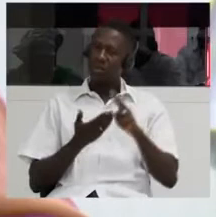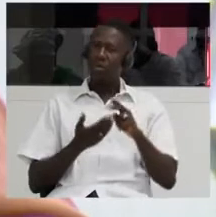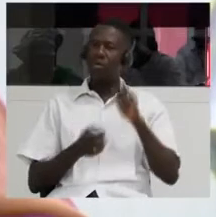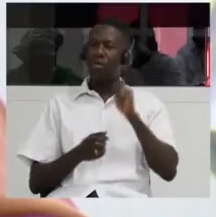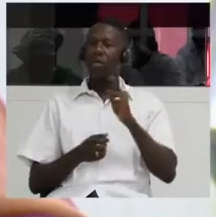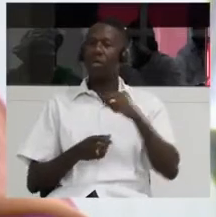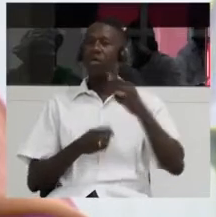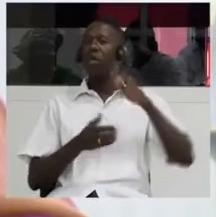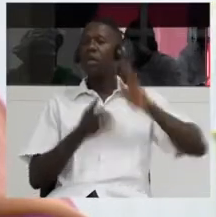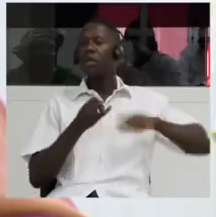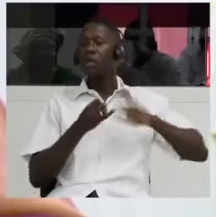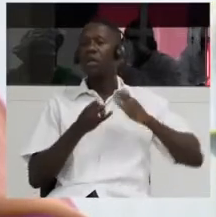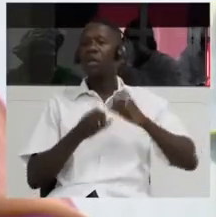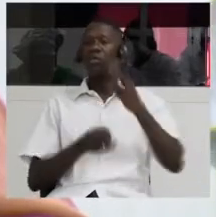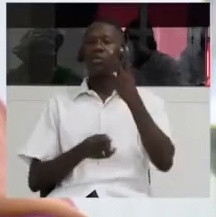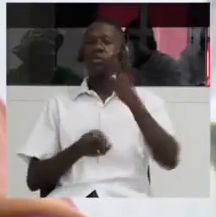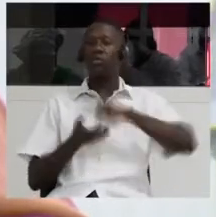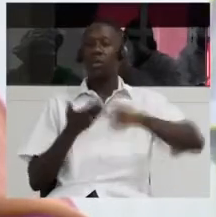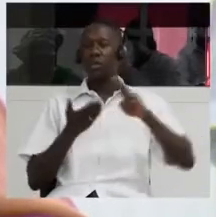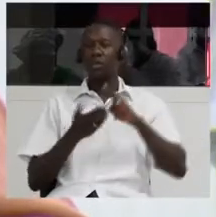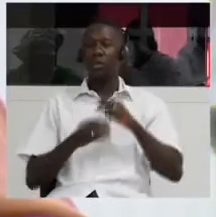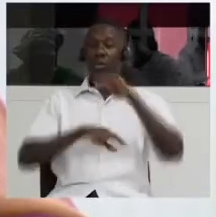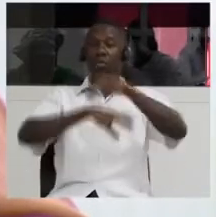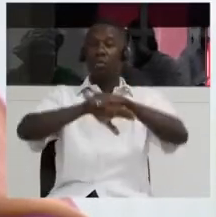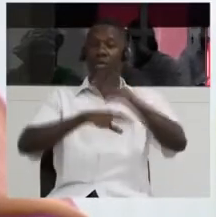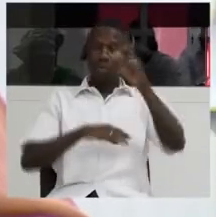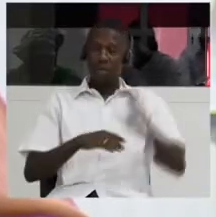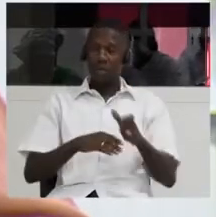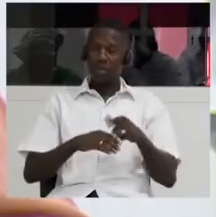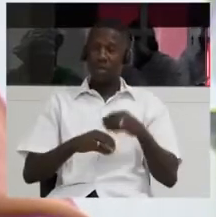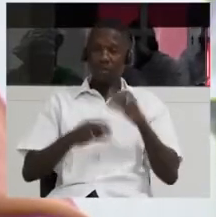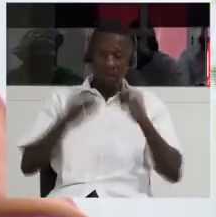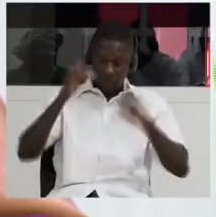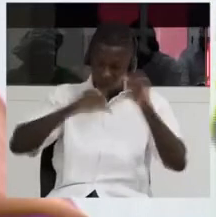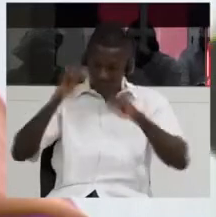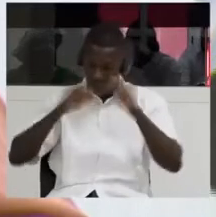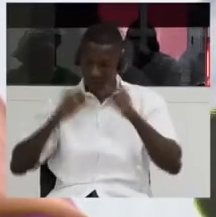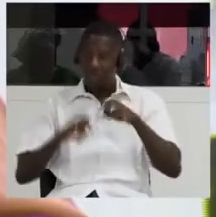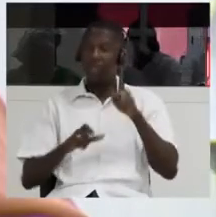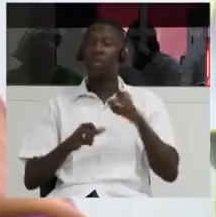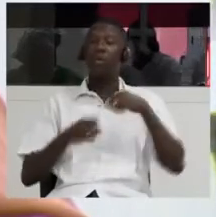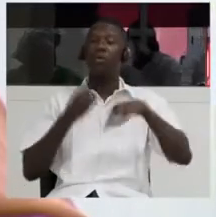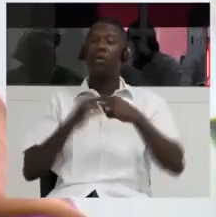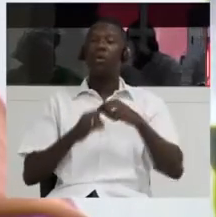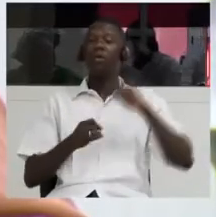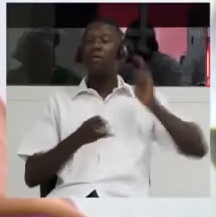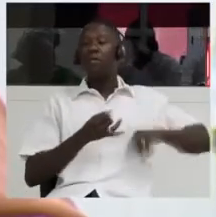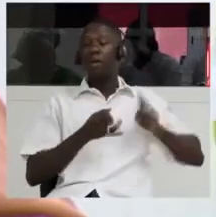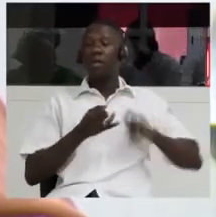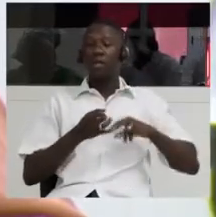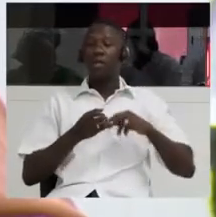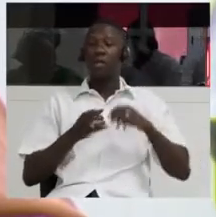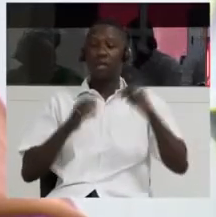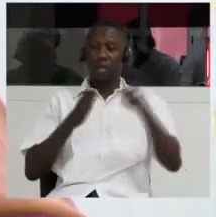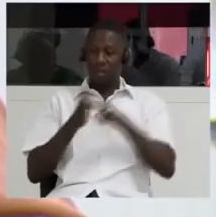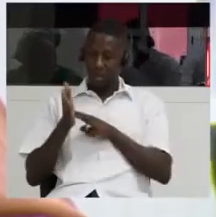the British then made an assessment, that is the final exams. Then they realized that most of the batch failed,